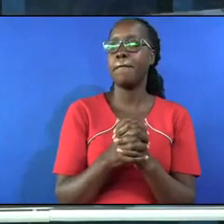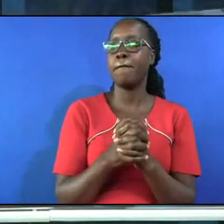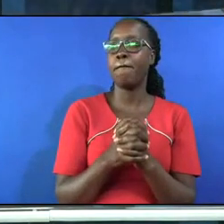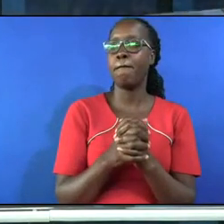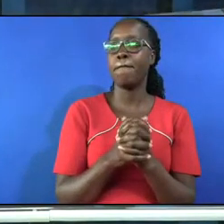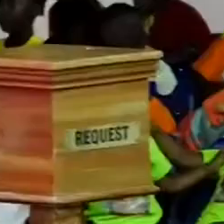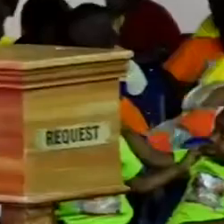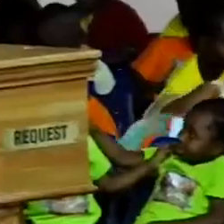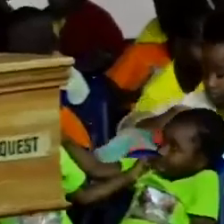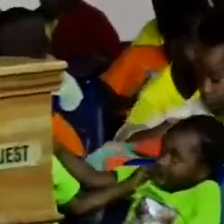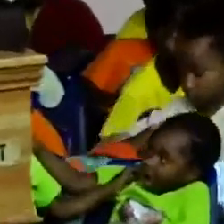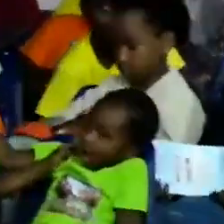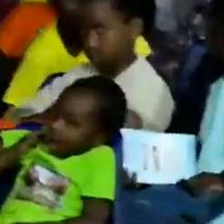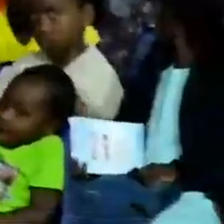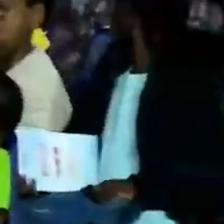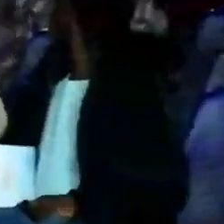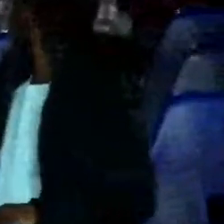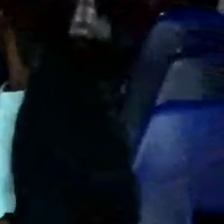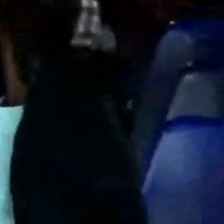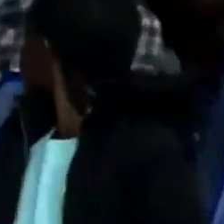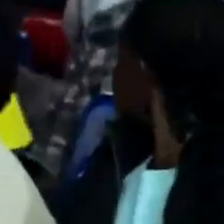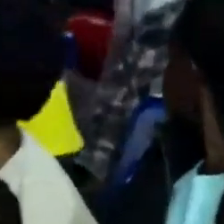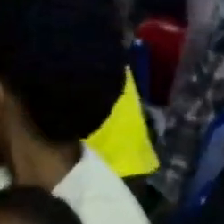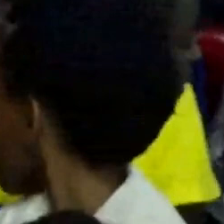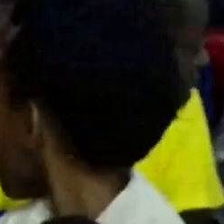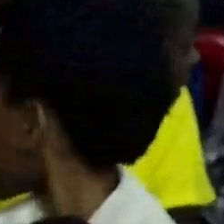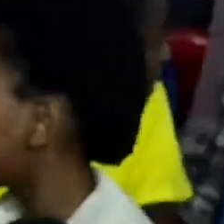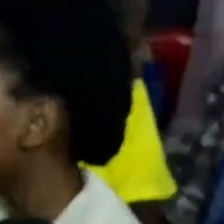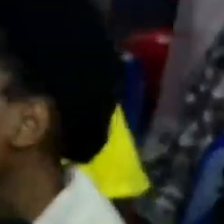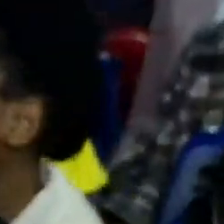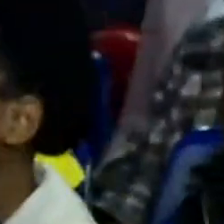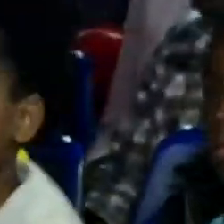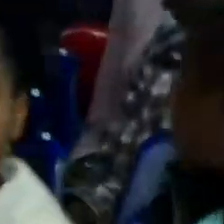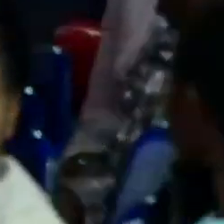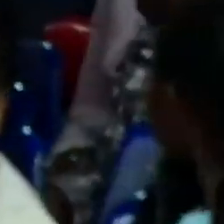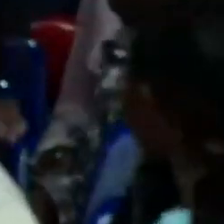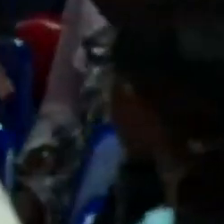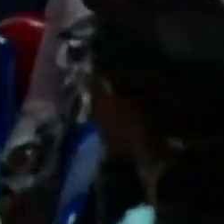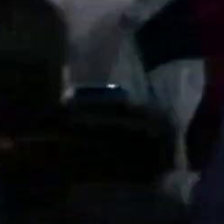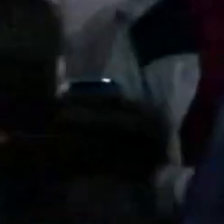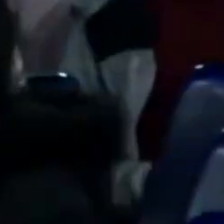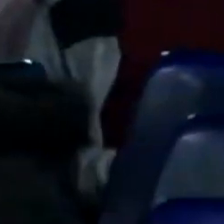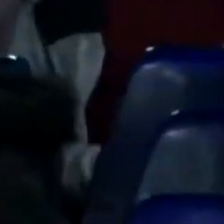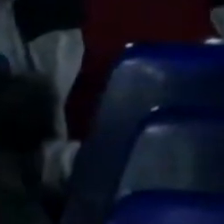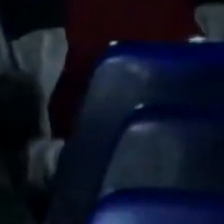anyone? Matthew 21, yes, my girl? You can rise up.